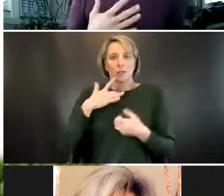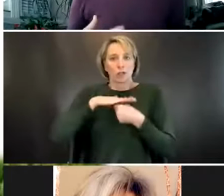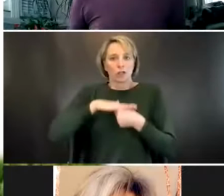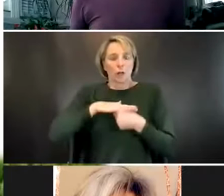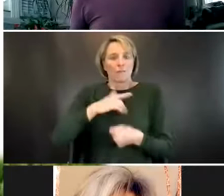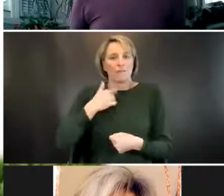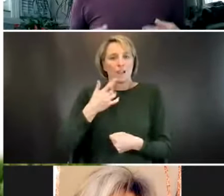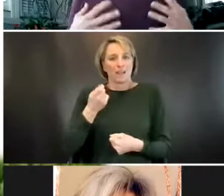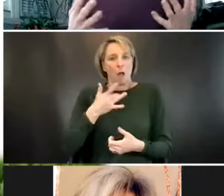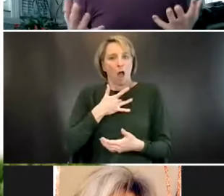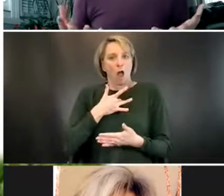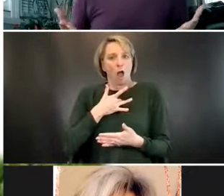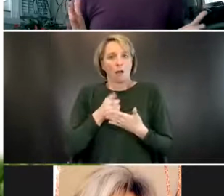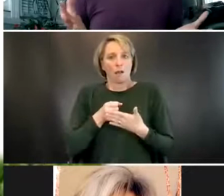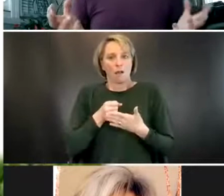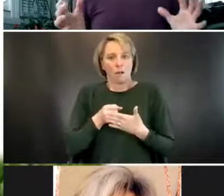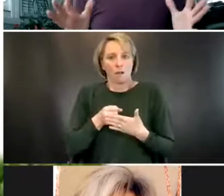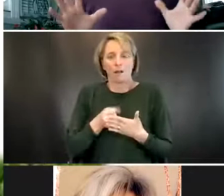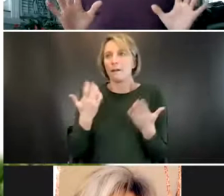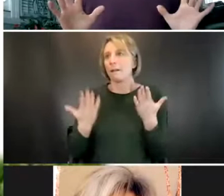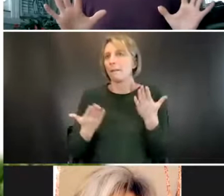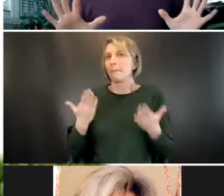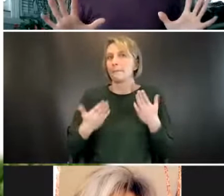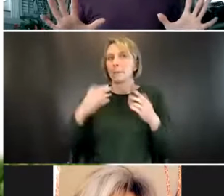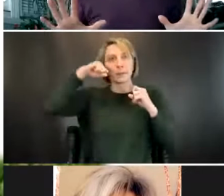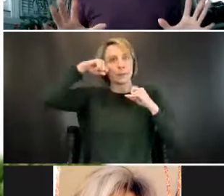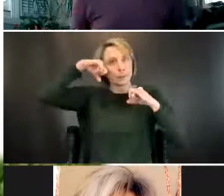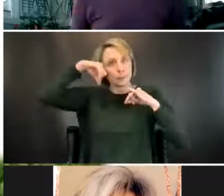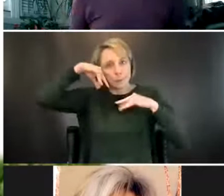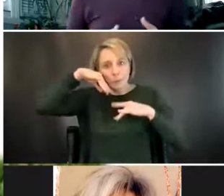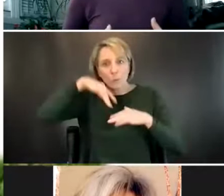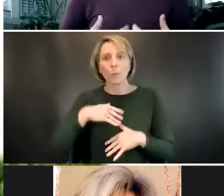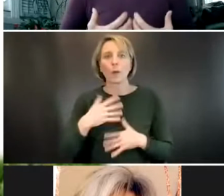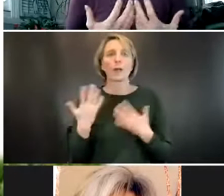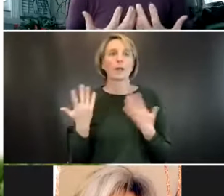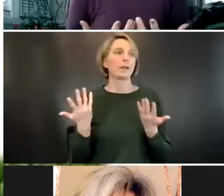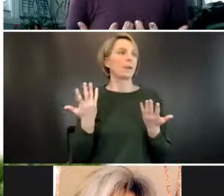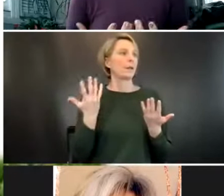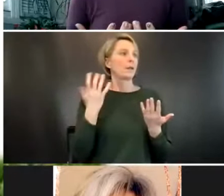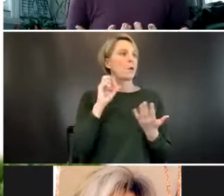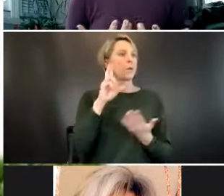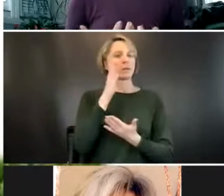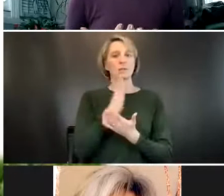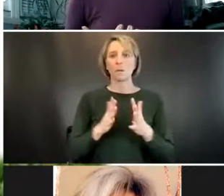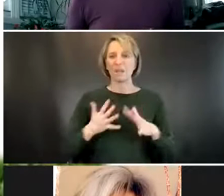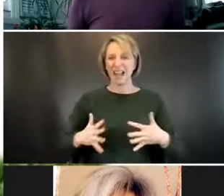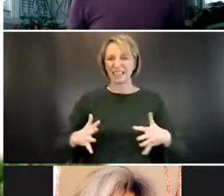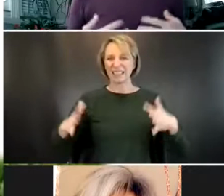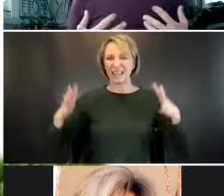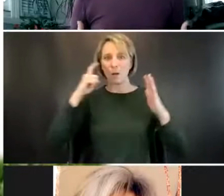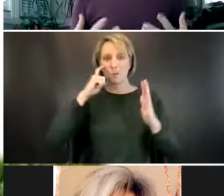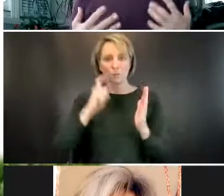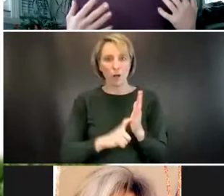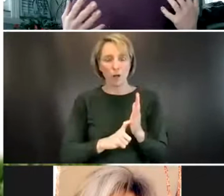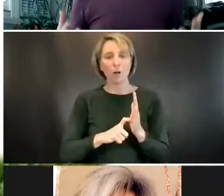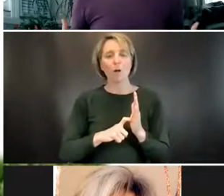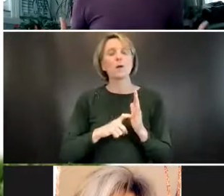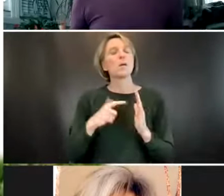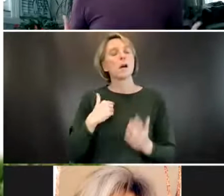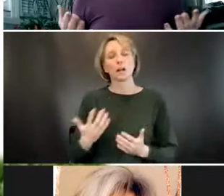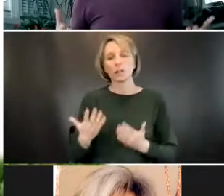going, maybe sweat, you start to get sweaty palms, or just some anxiety starts to bubble up. This is